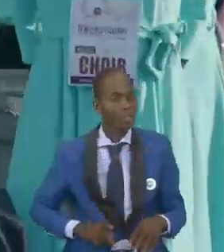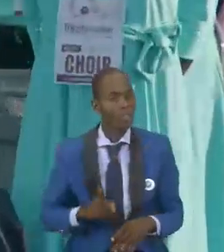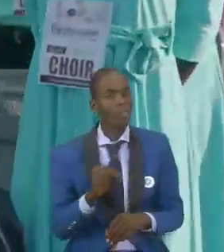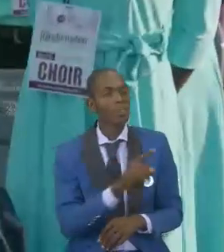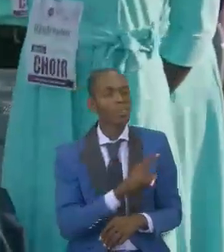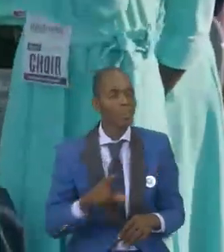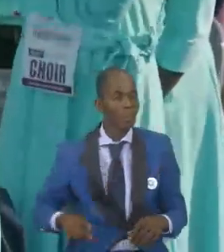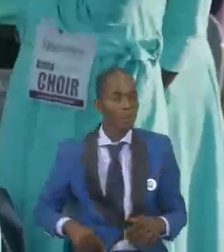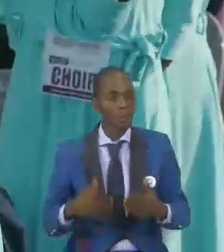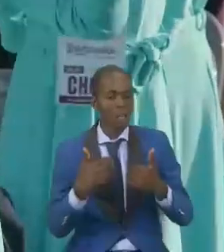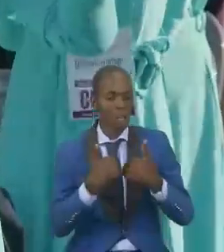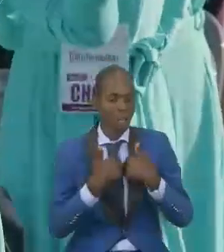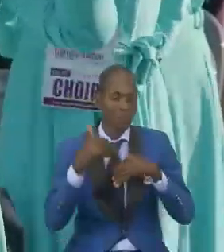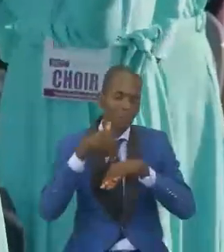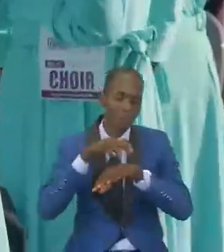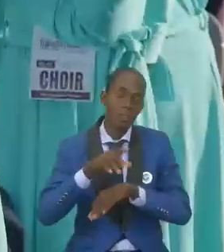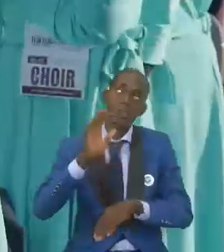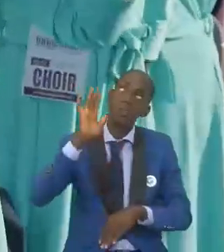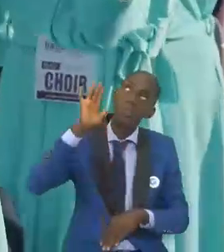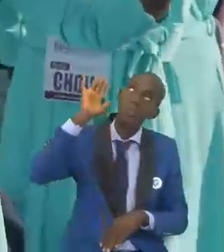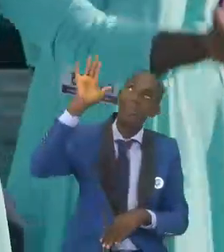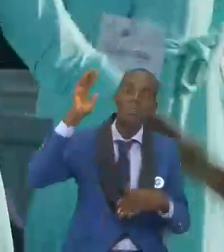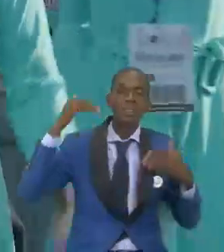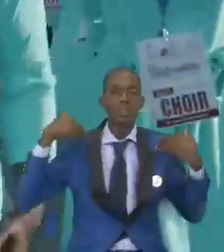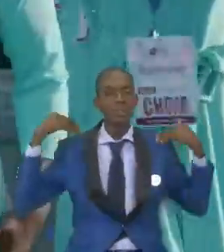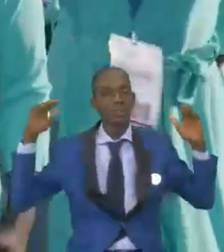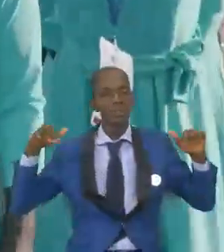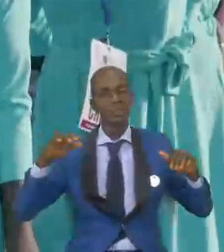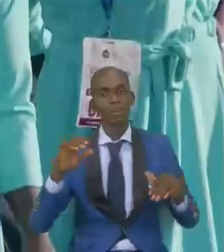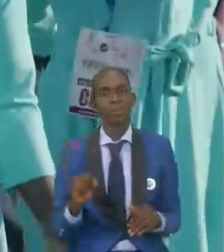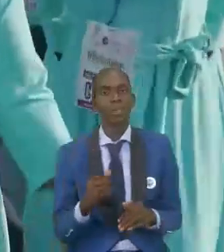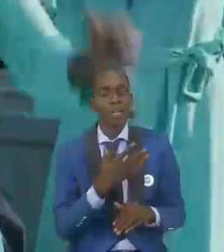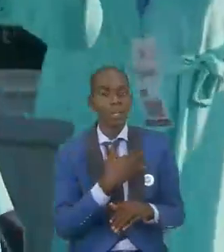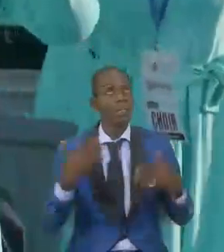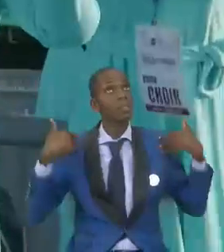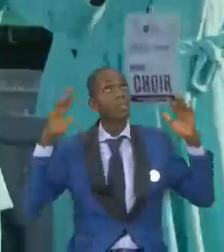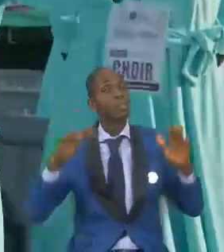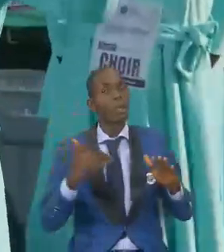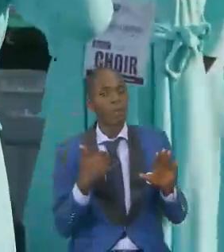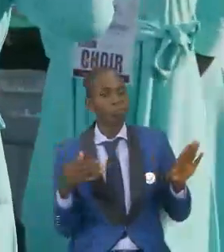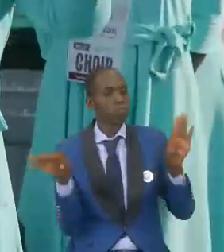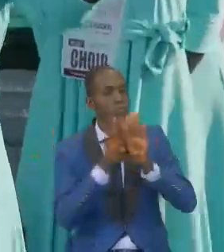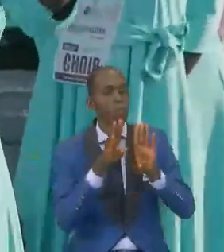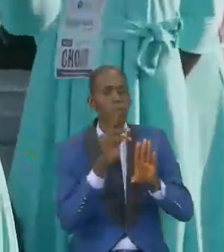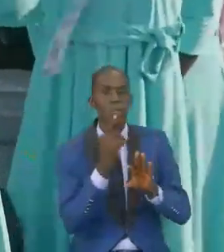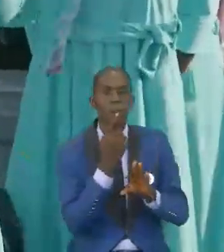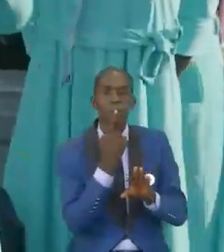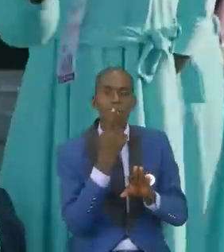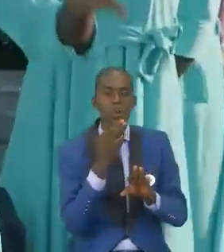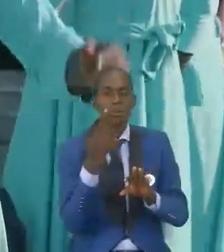sent his angel, and they have shut the lion's mouth.